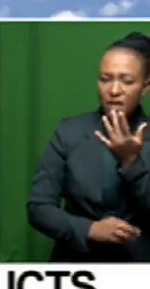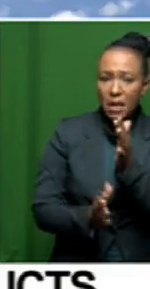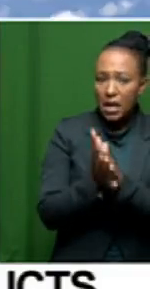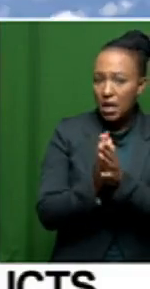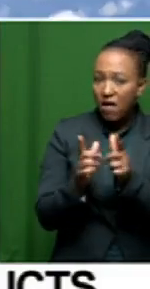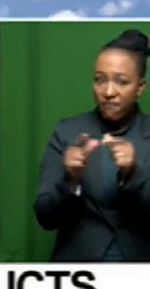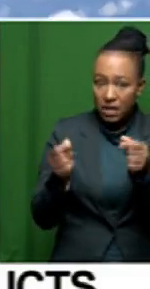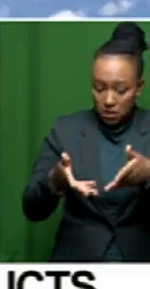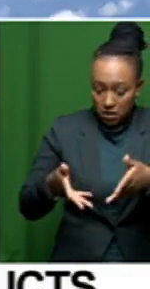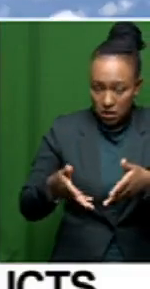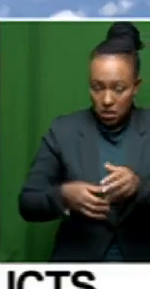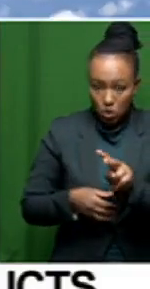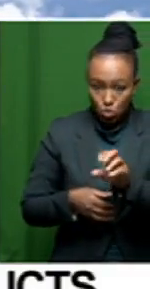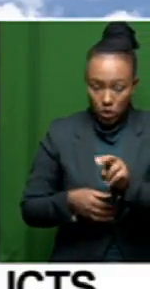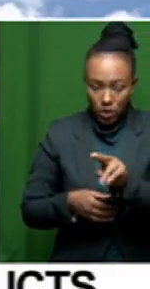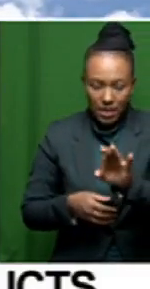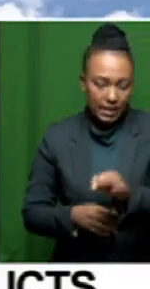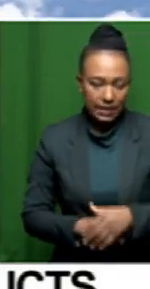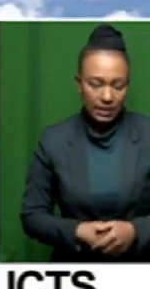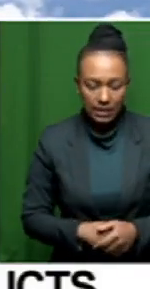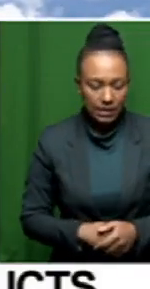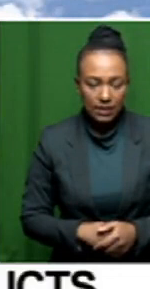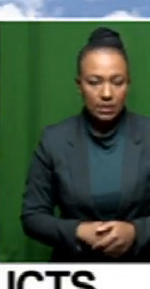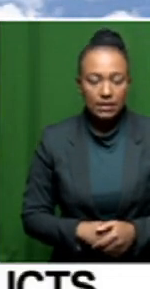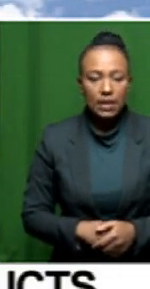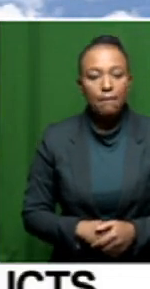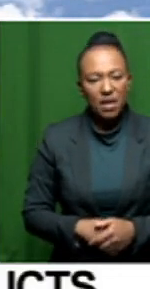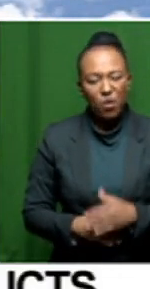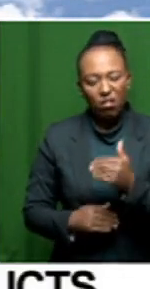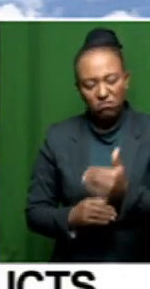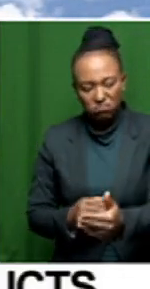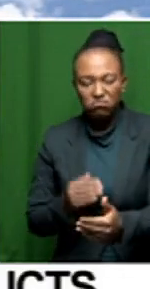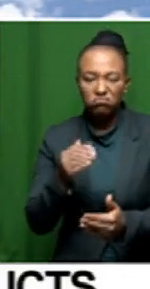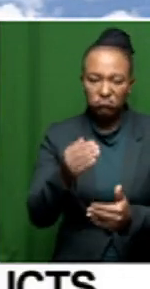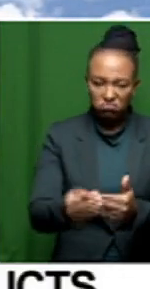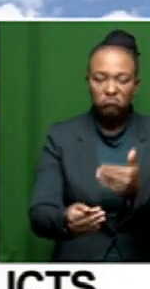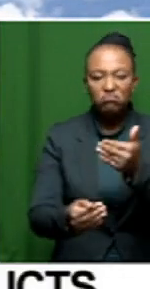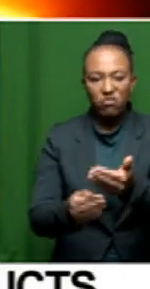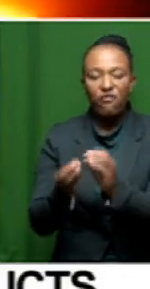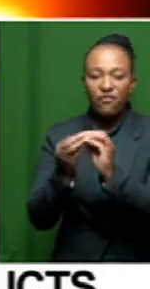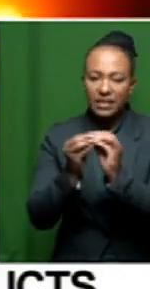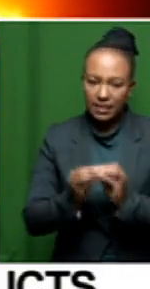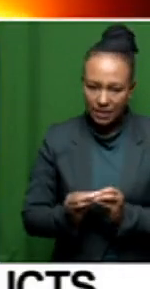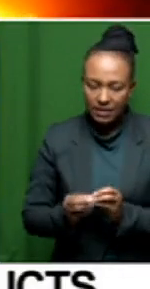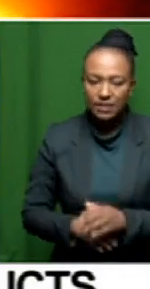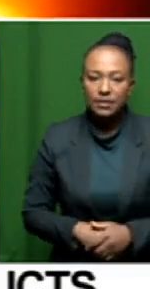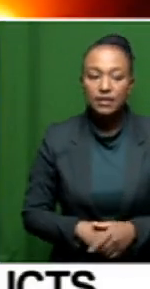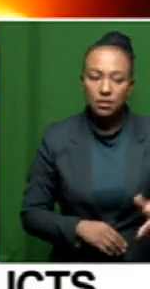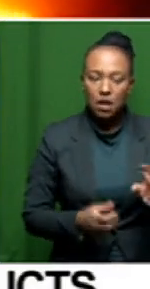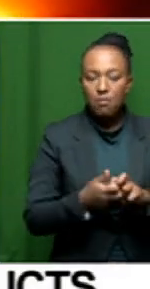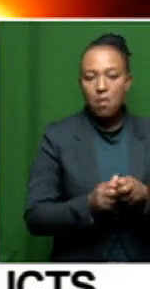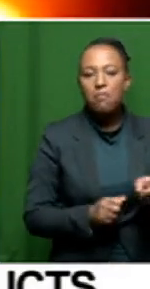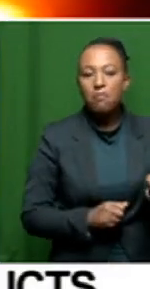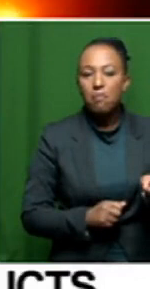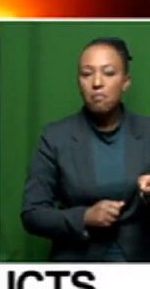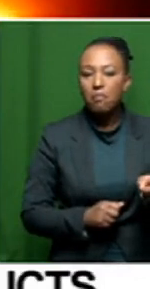done 2023. Yes, it's still going to take a long time to do it. And that is part of the problem, isn't it,